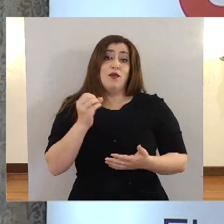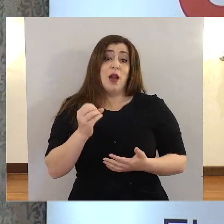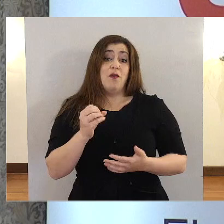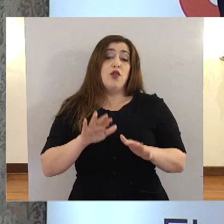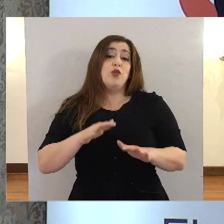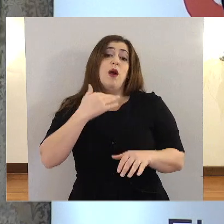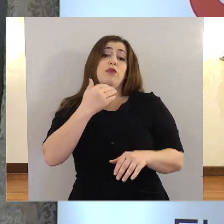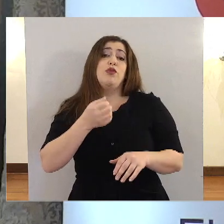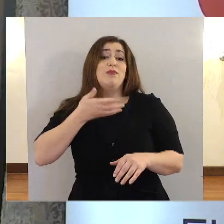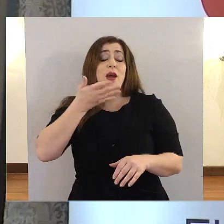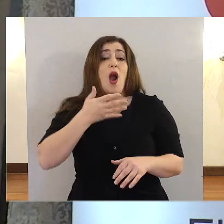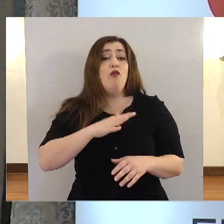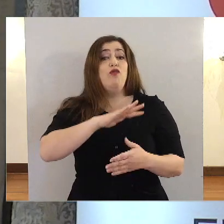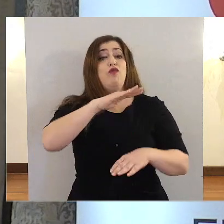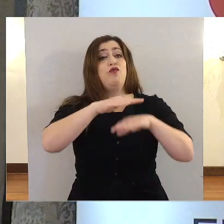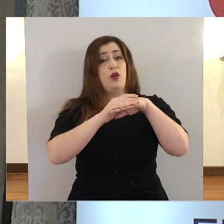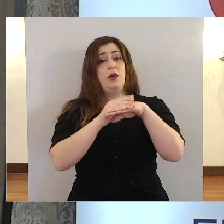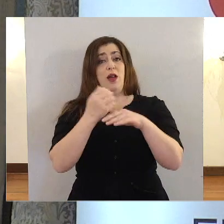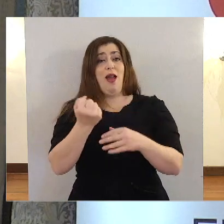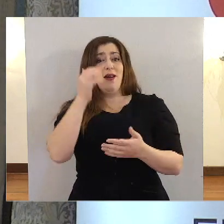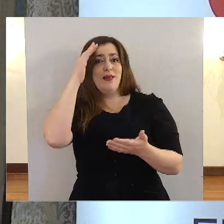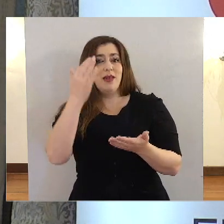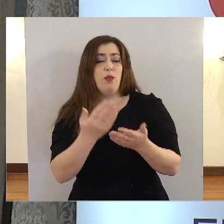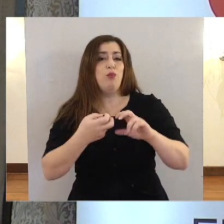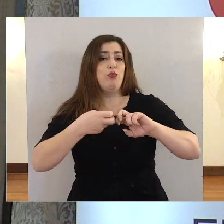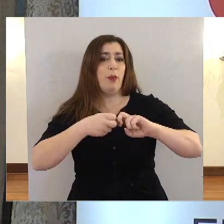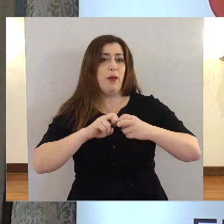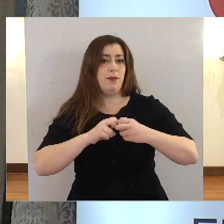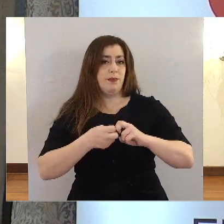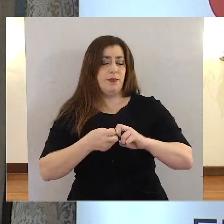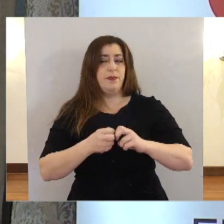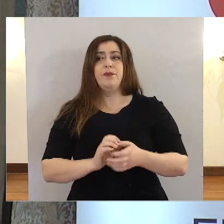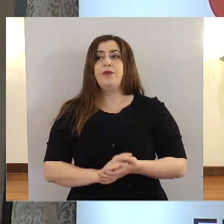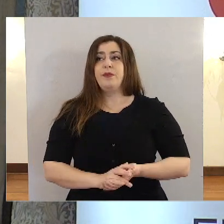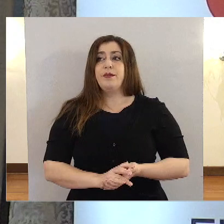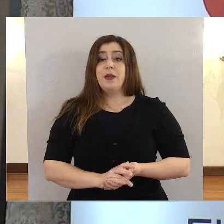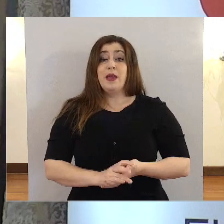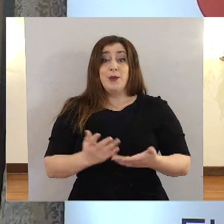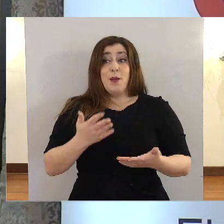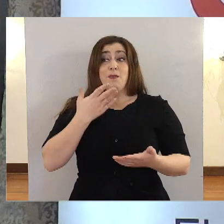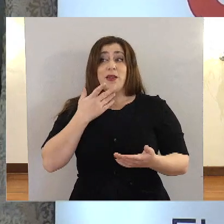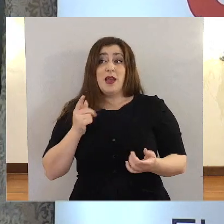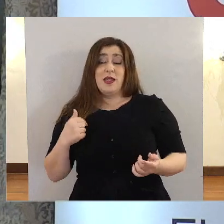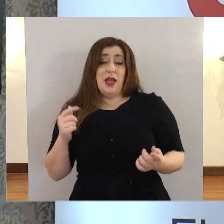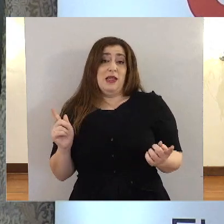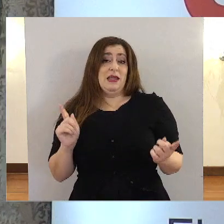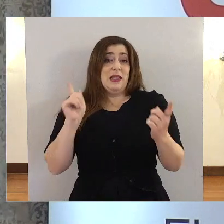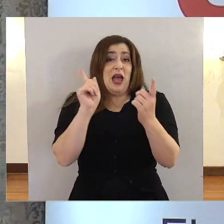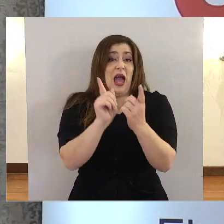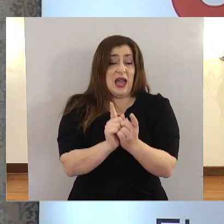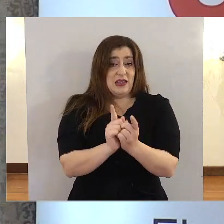because since then, my cousin, when I bumped into her a few months ago, she told me, since then, I'm afraid to visit a